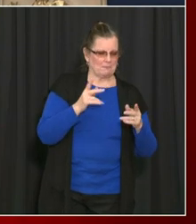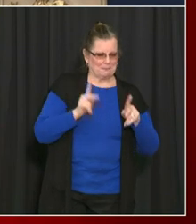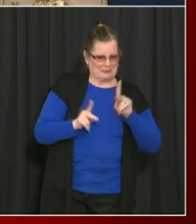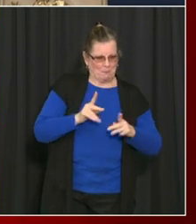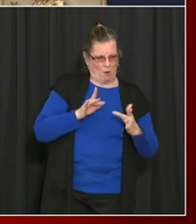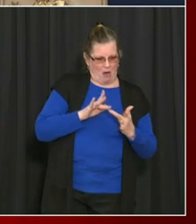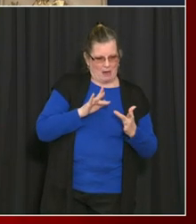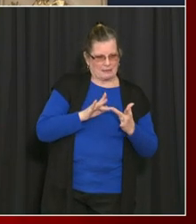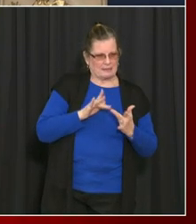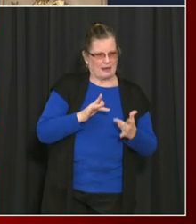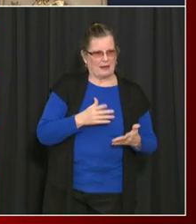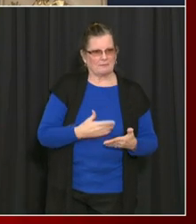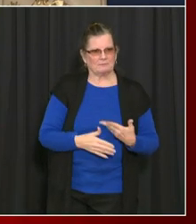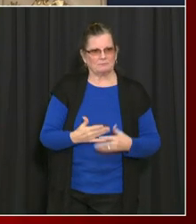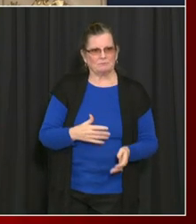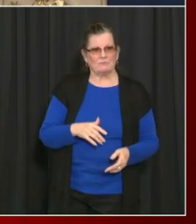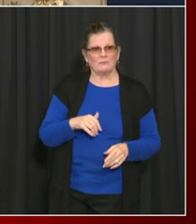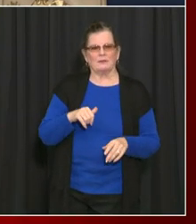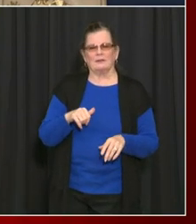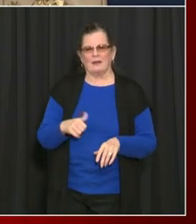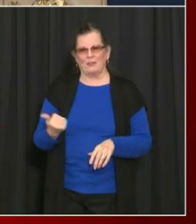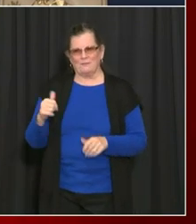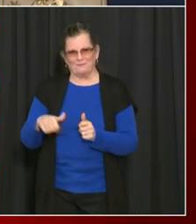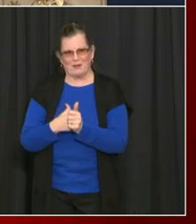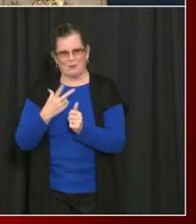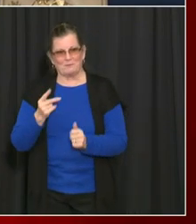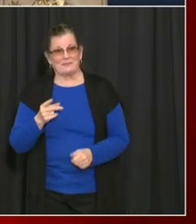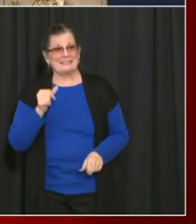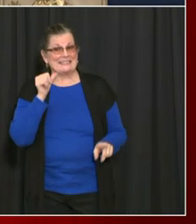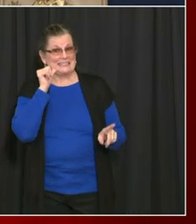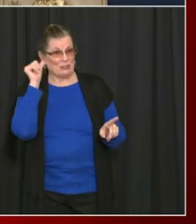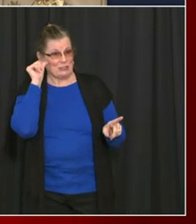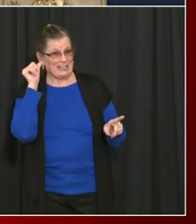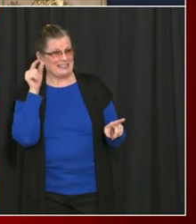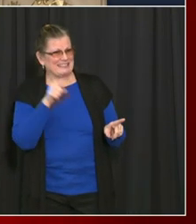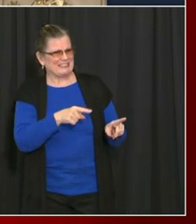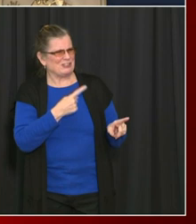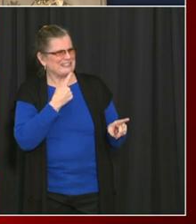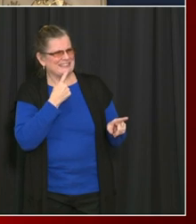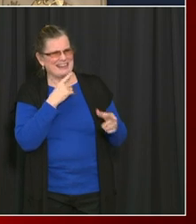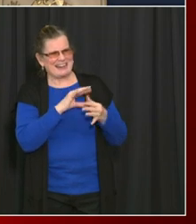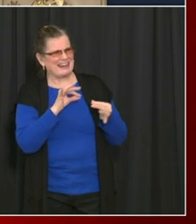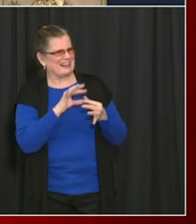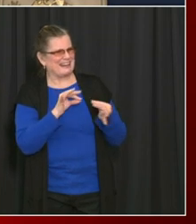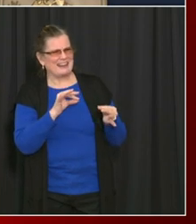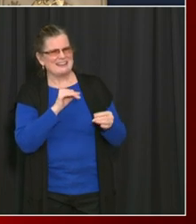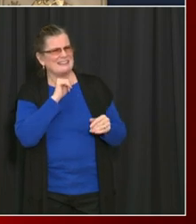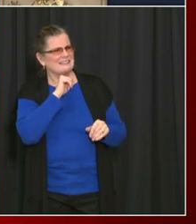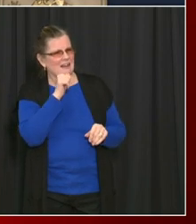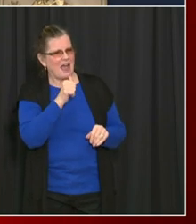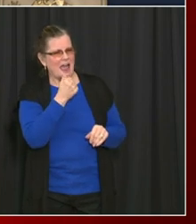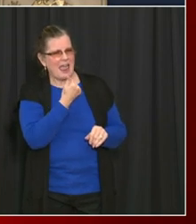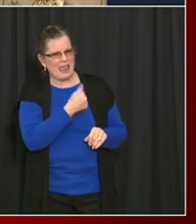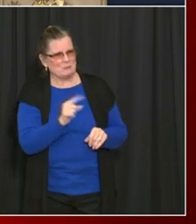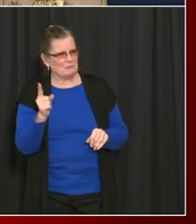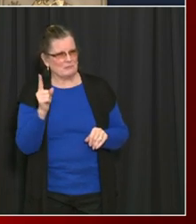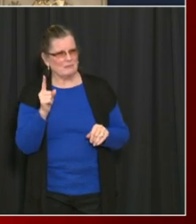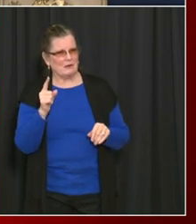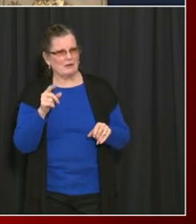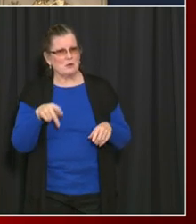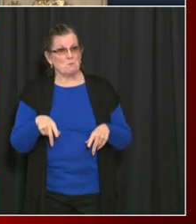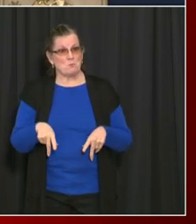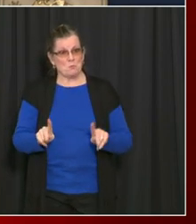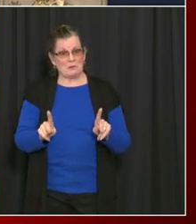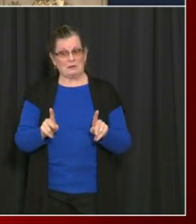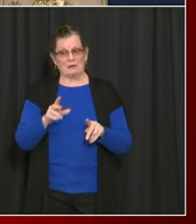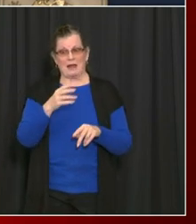And then my other follow-up is, yesterday you said you're not going to allow any permits for any parades in the city